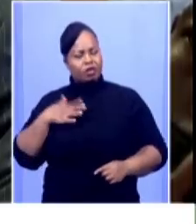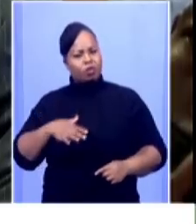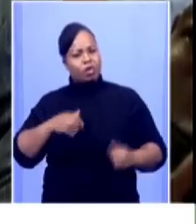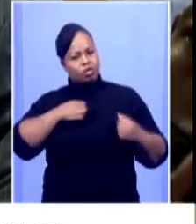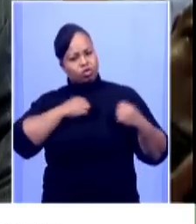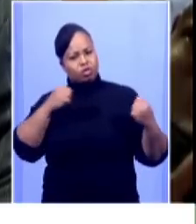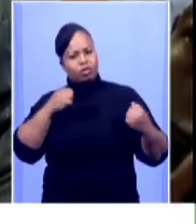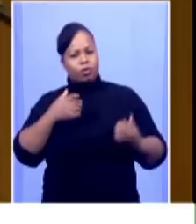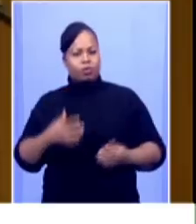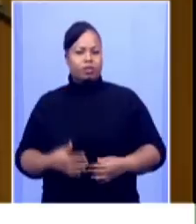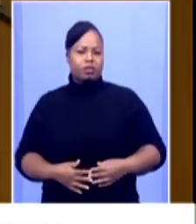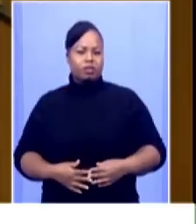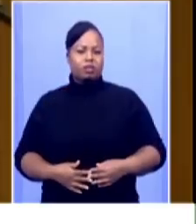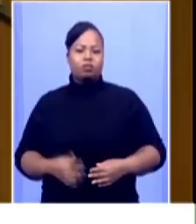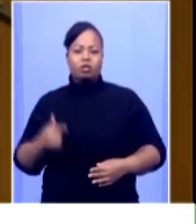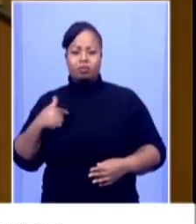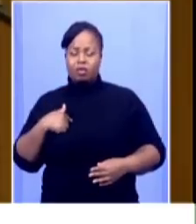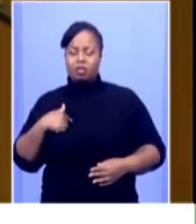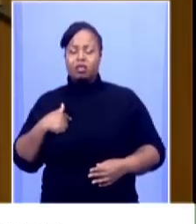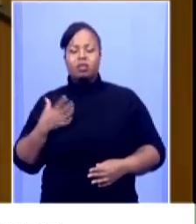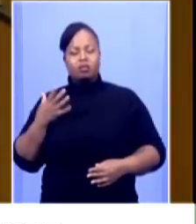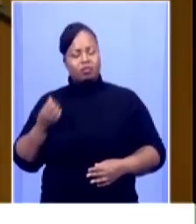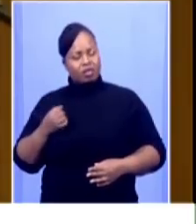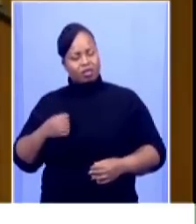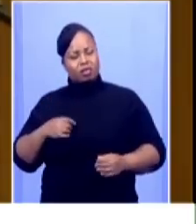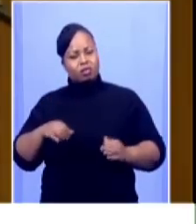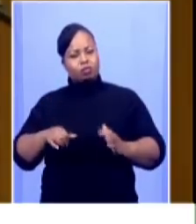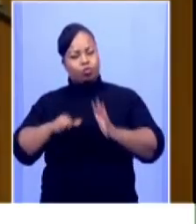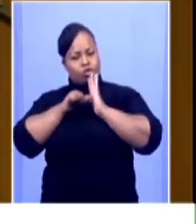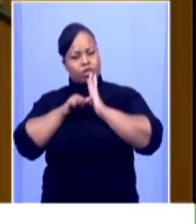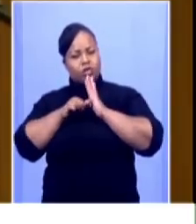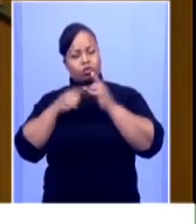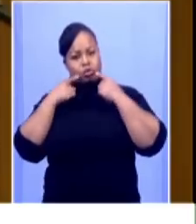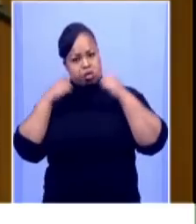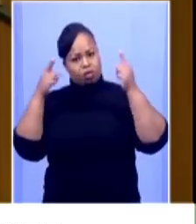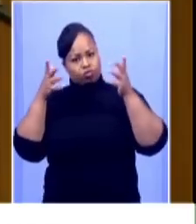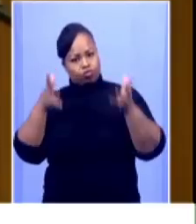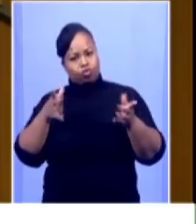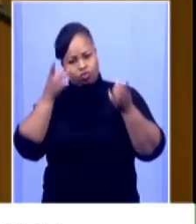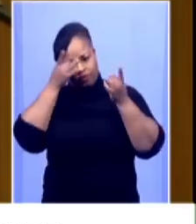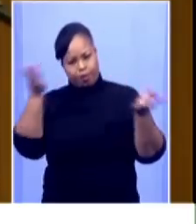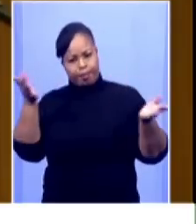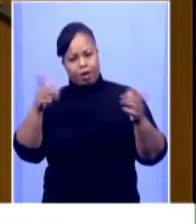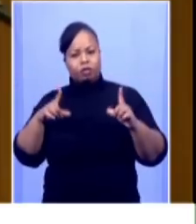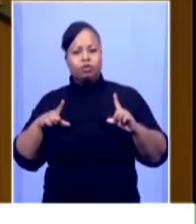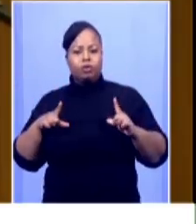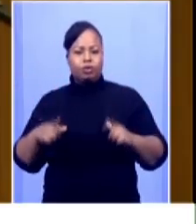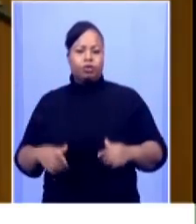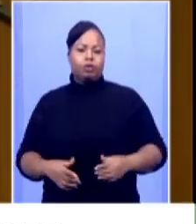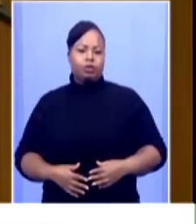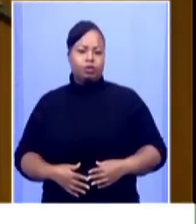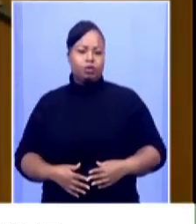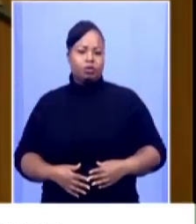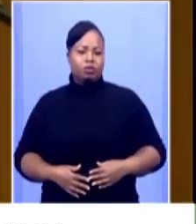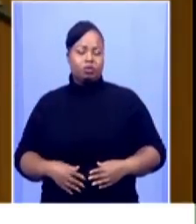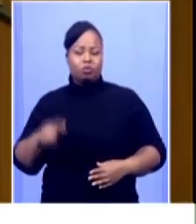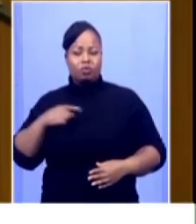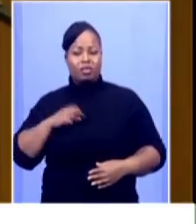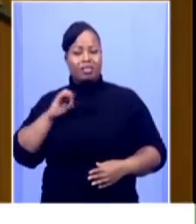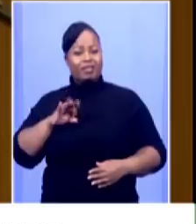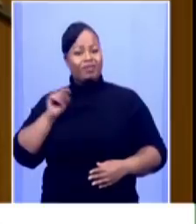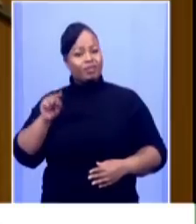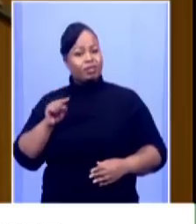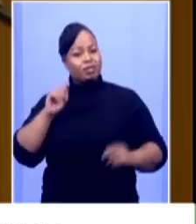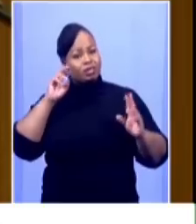it. I deem it necessary to disclose it so that should this matter